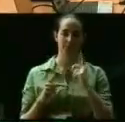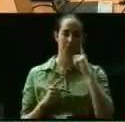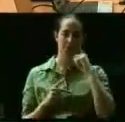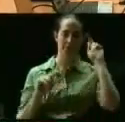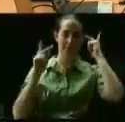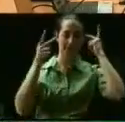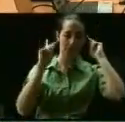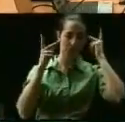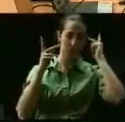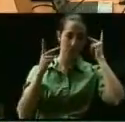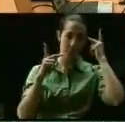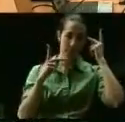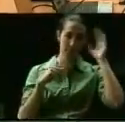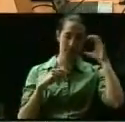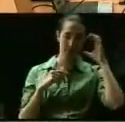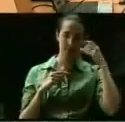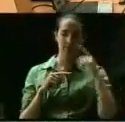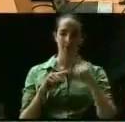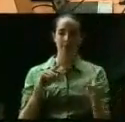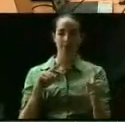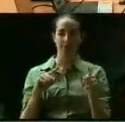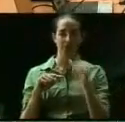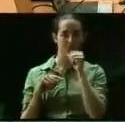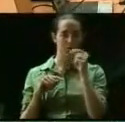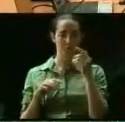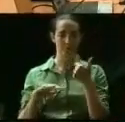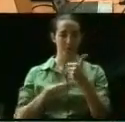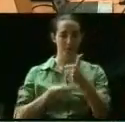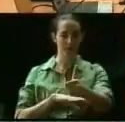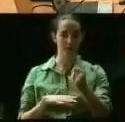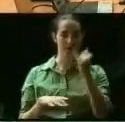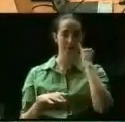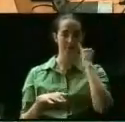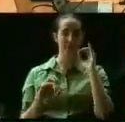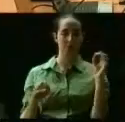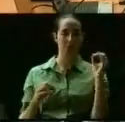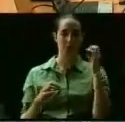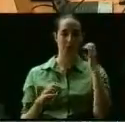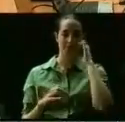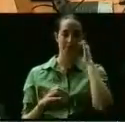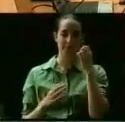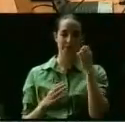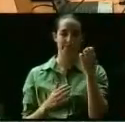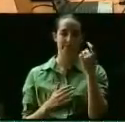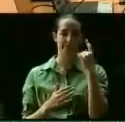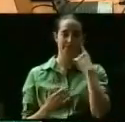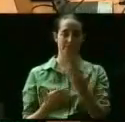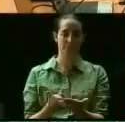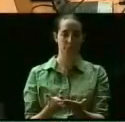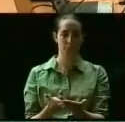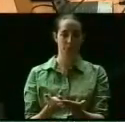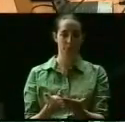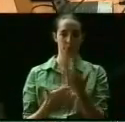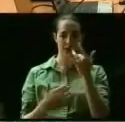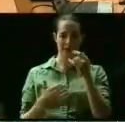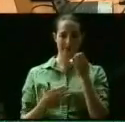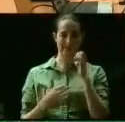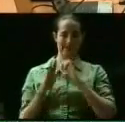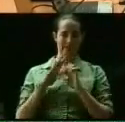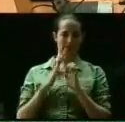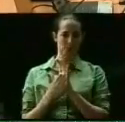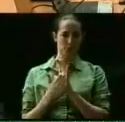paranoid nut, but I never make an accusation if I don't have evidence. What's this guy doing at an elementary school